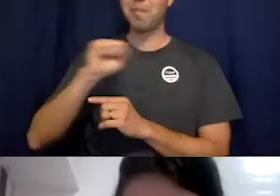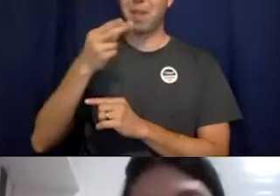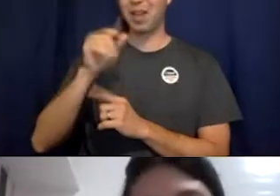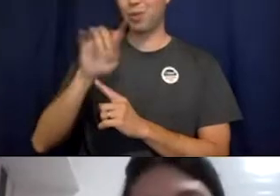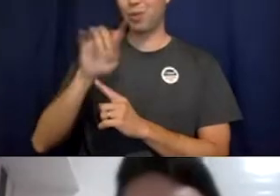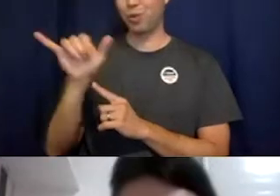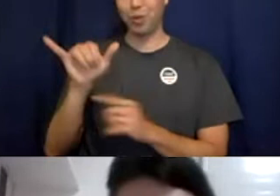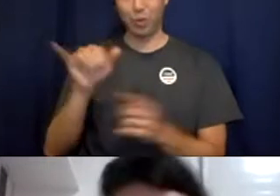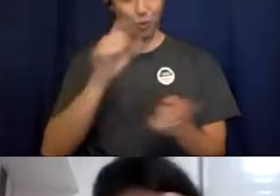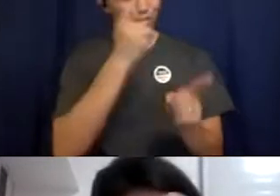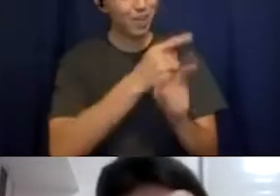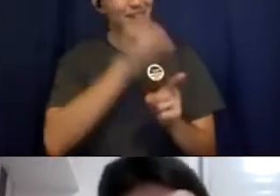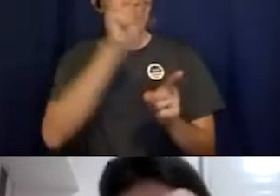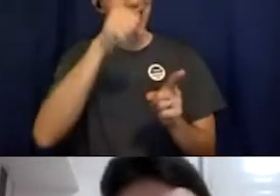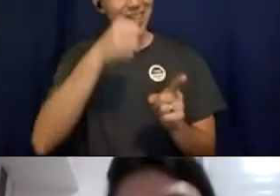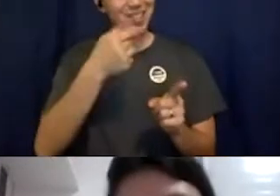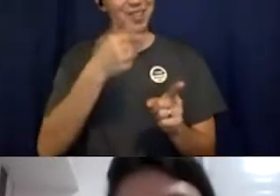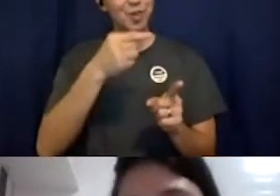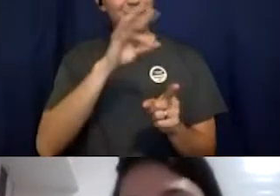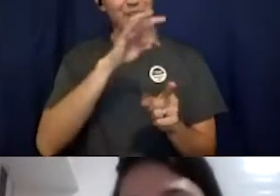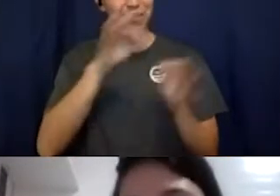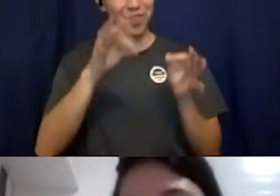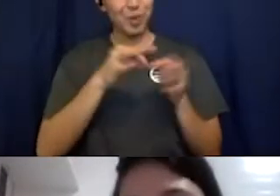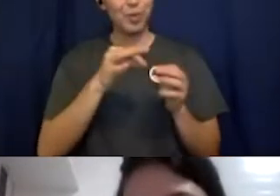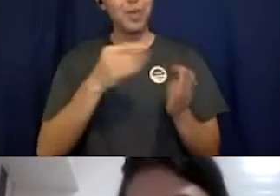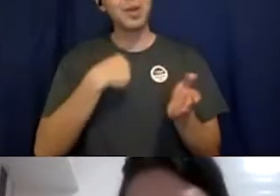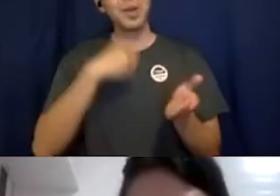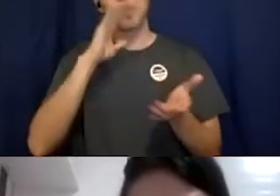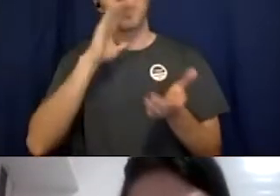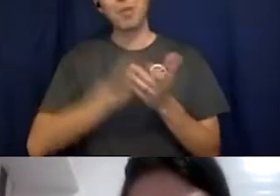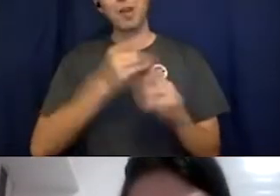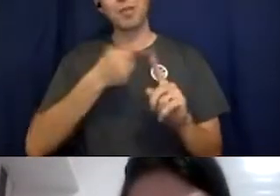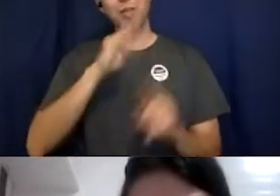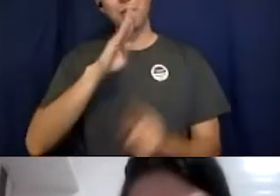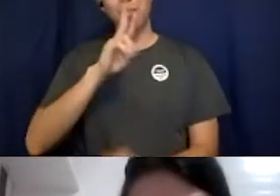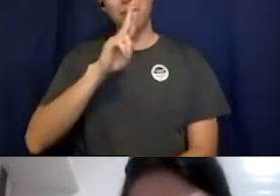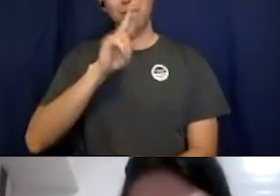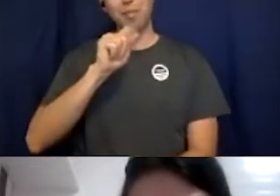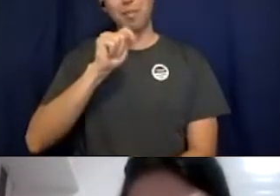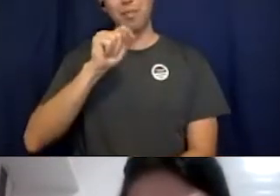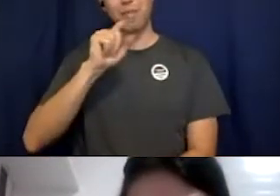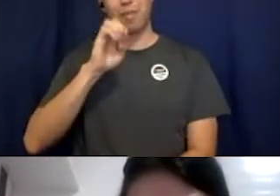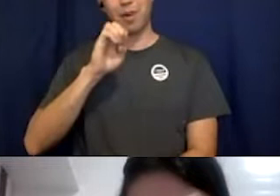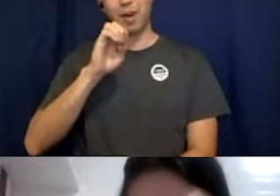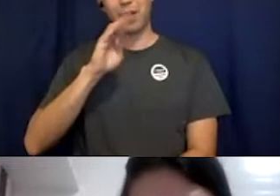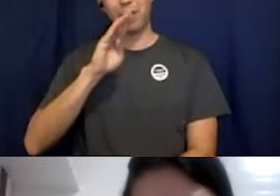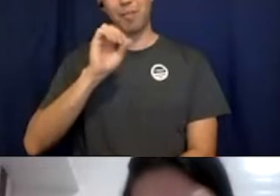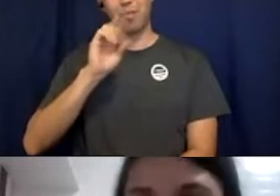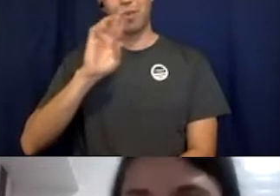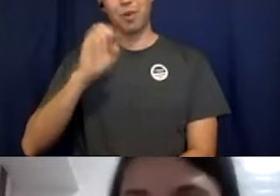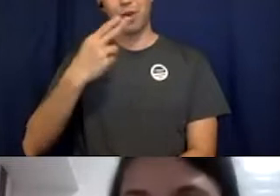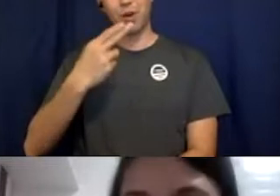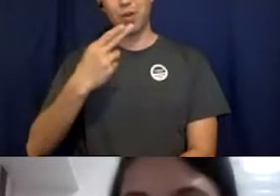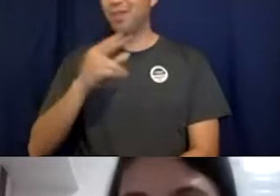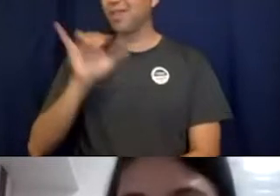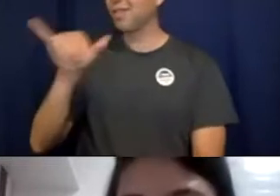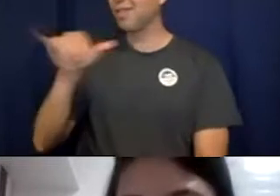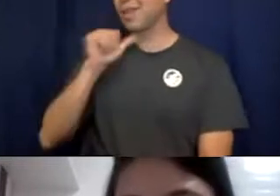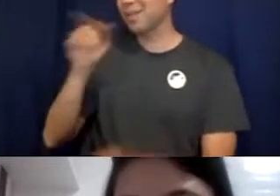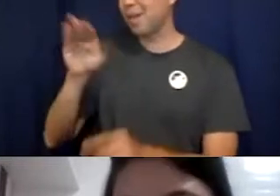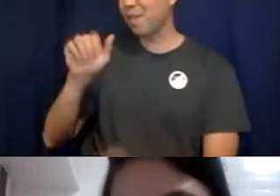How was your GISH? It was really good. I'm in law school currently, so I wasn't able to devote as much time to it